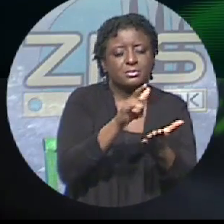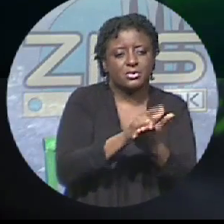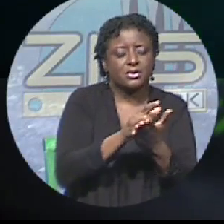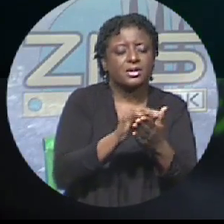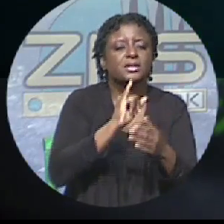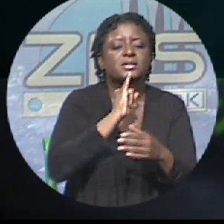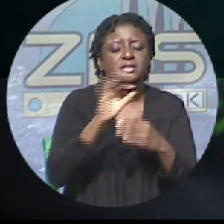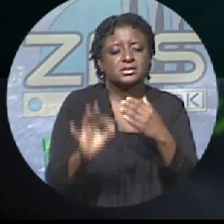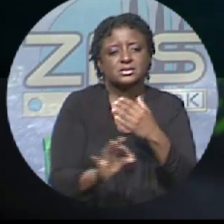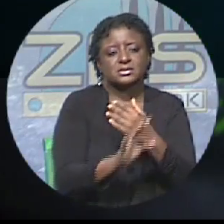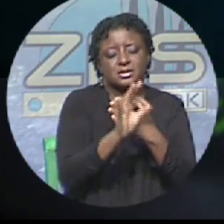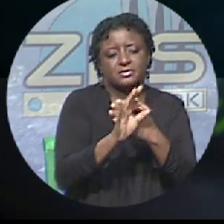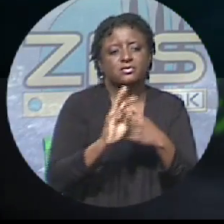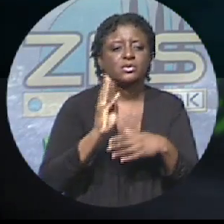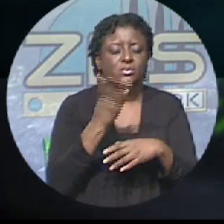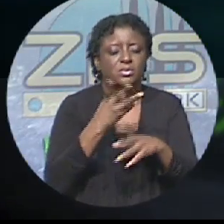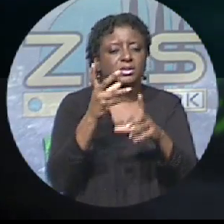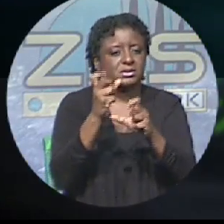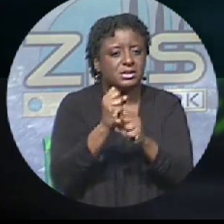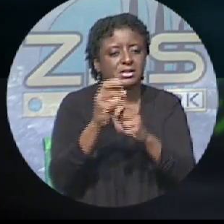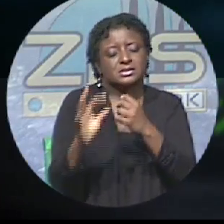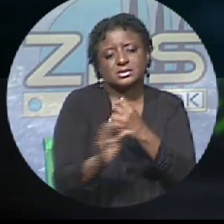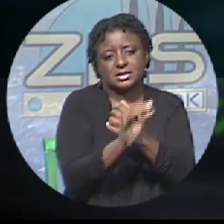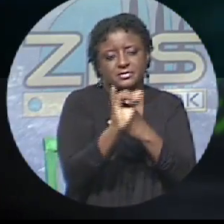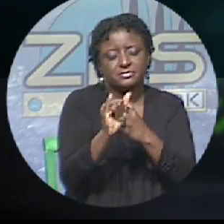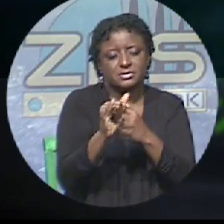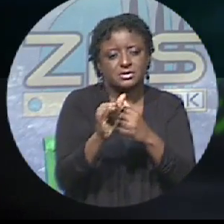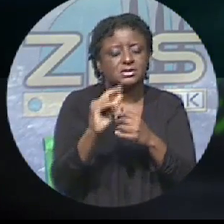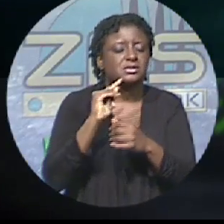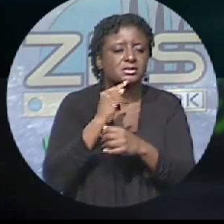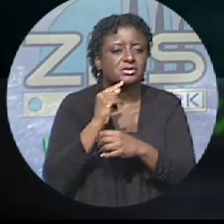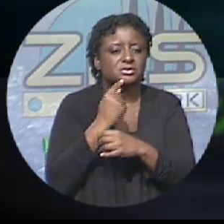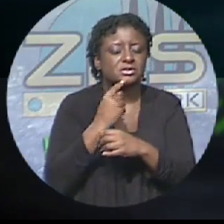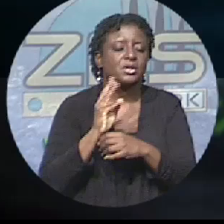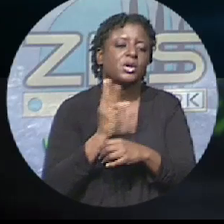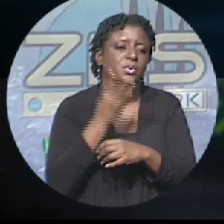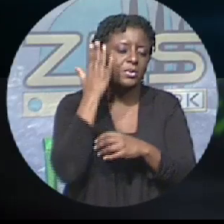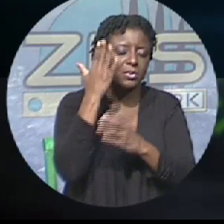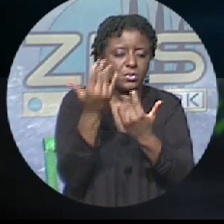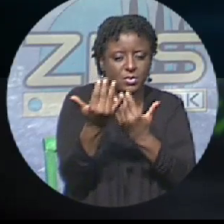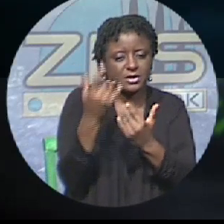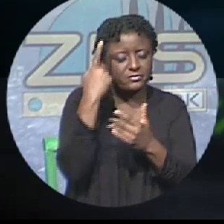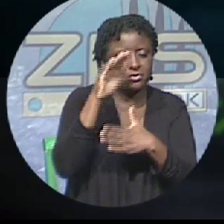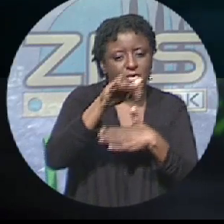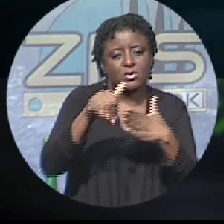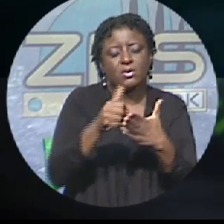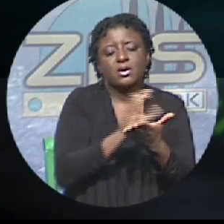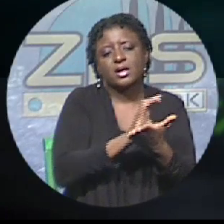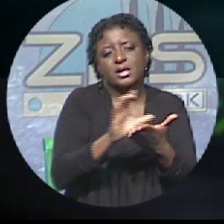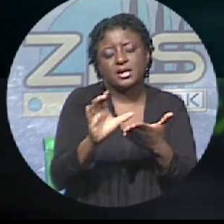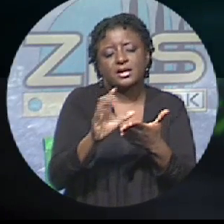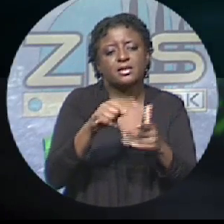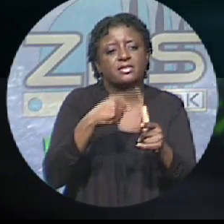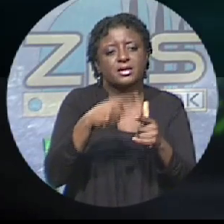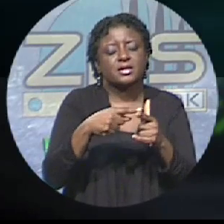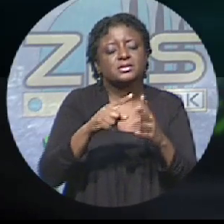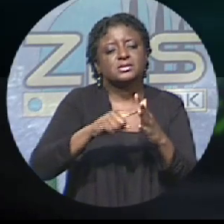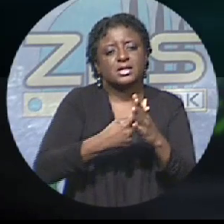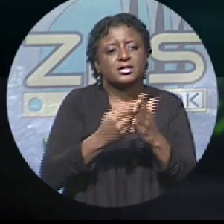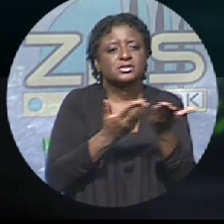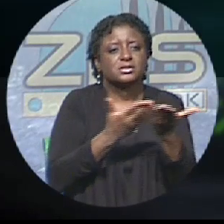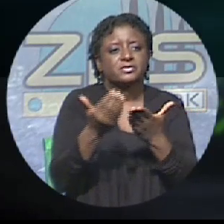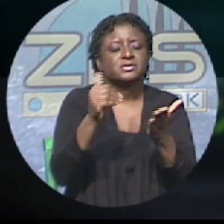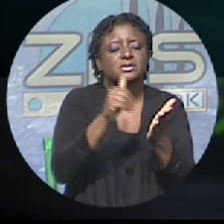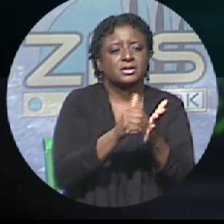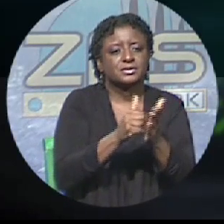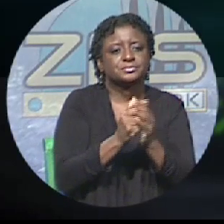safety very seriously, and so we're going to wait for the all clear, and then we will resume service to those destinations.